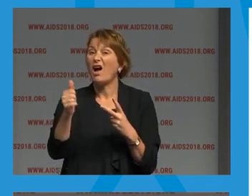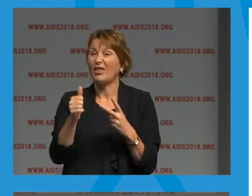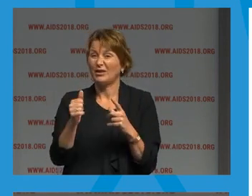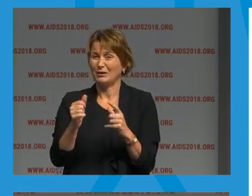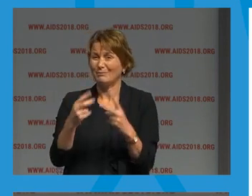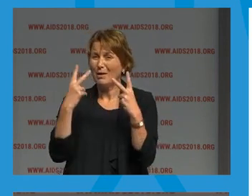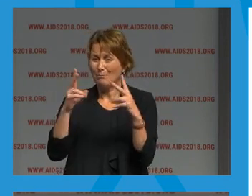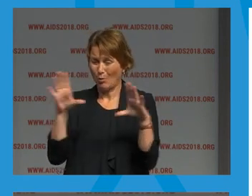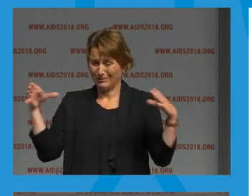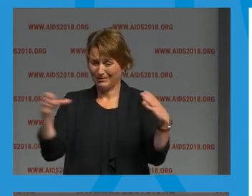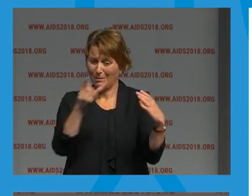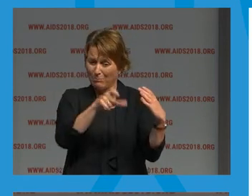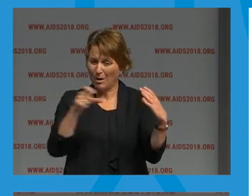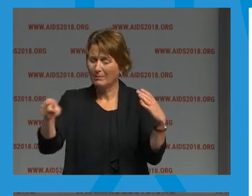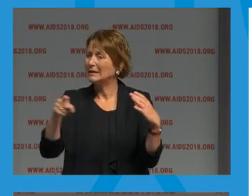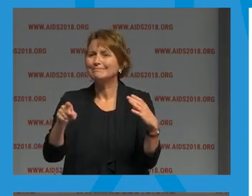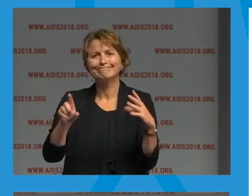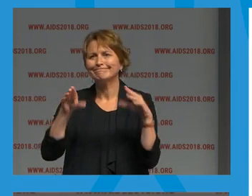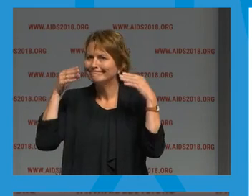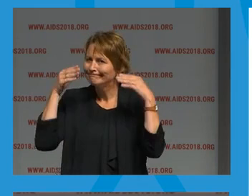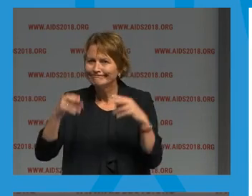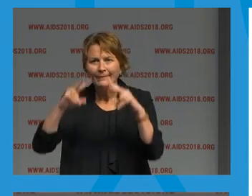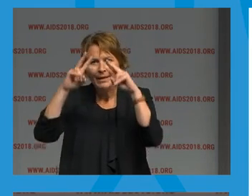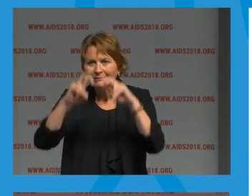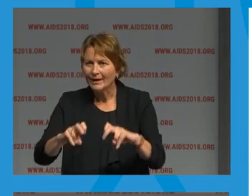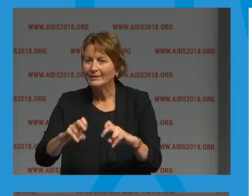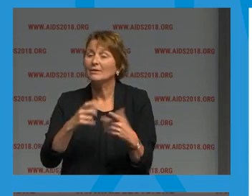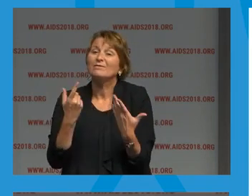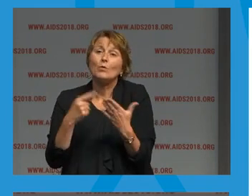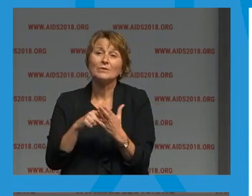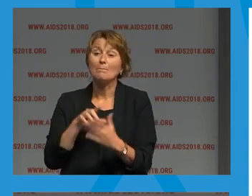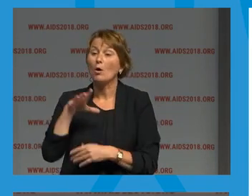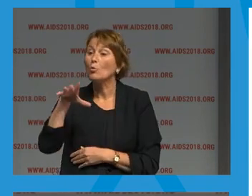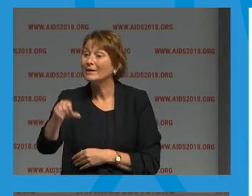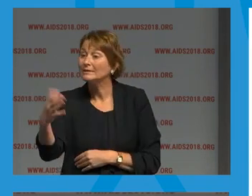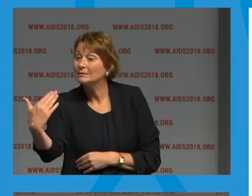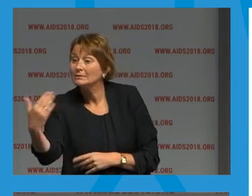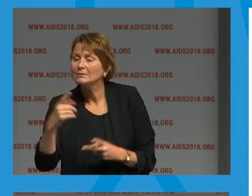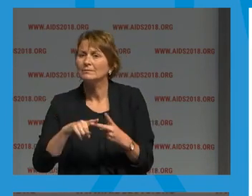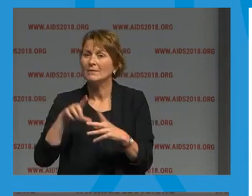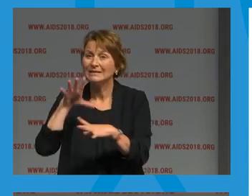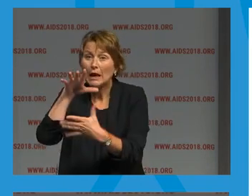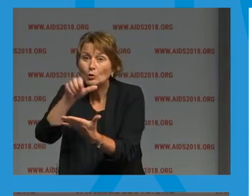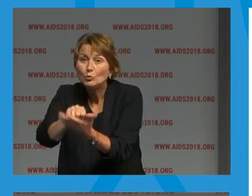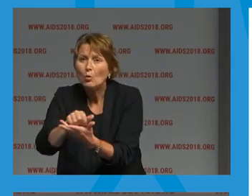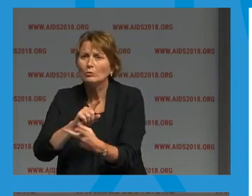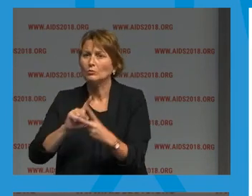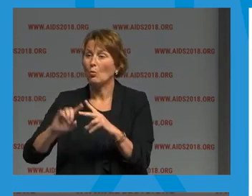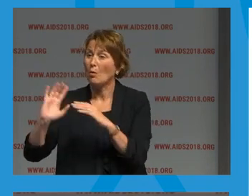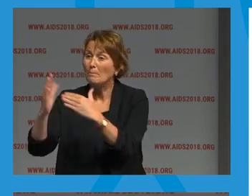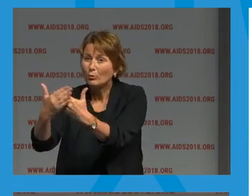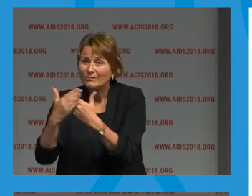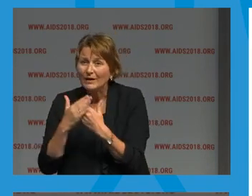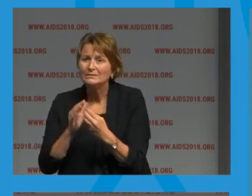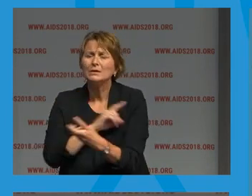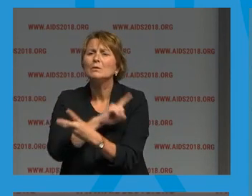different areas, whether it's reaching, diagnosing, preventing, or treating.